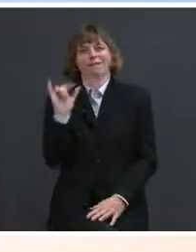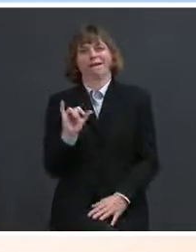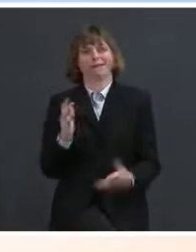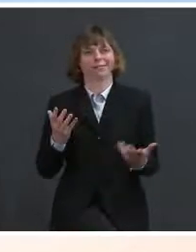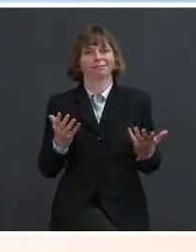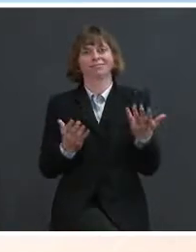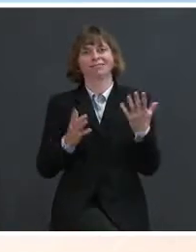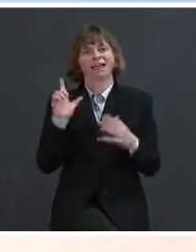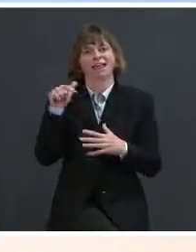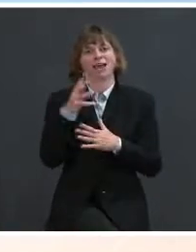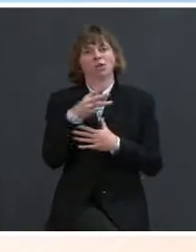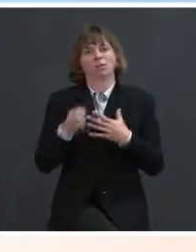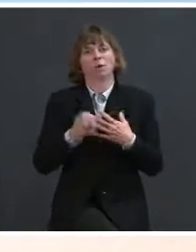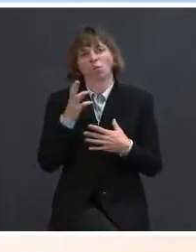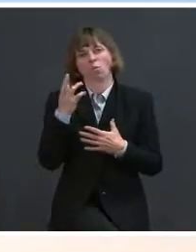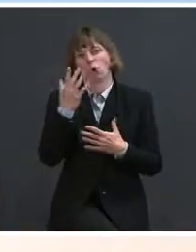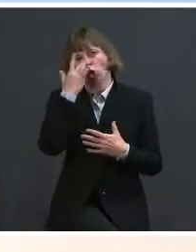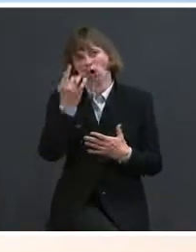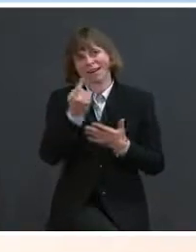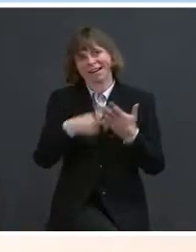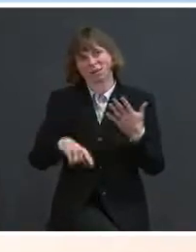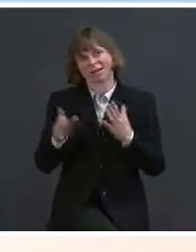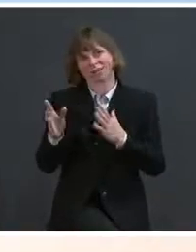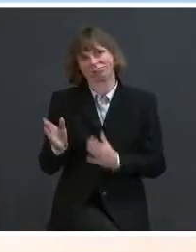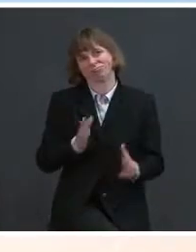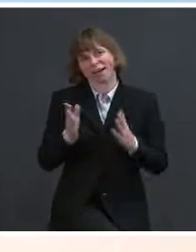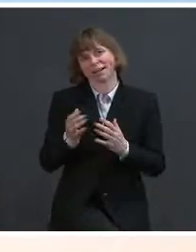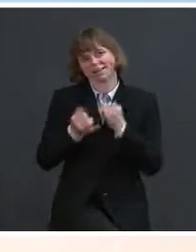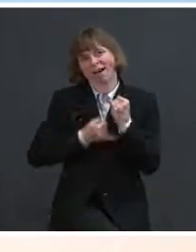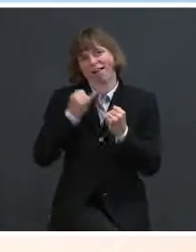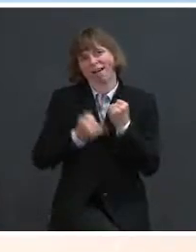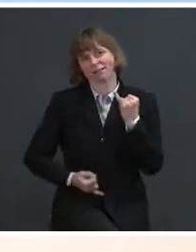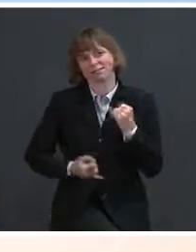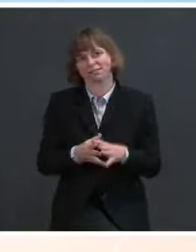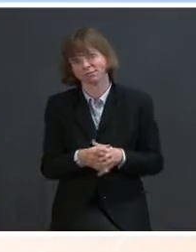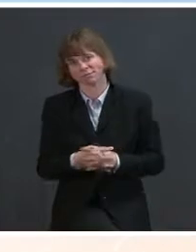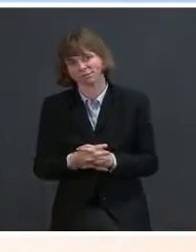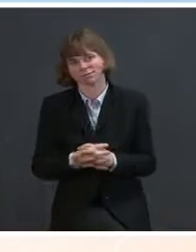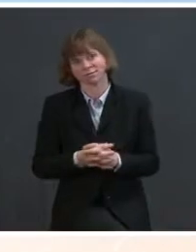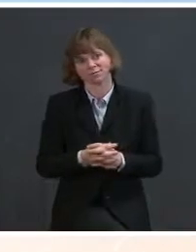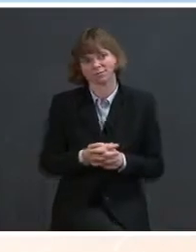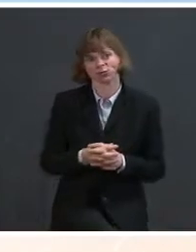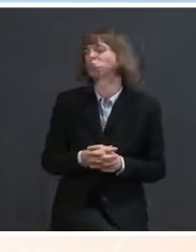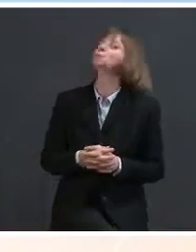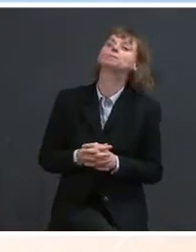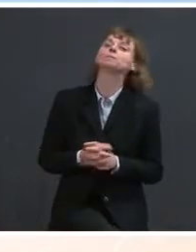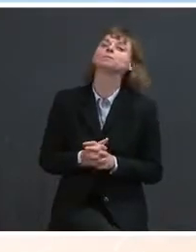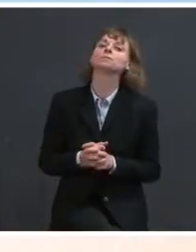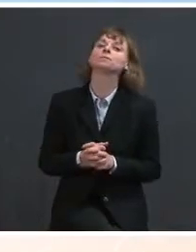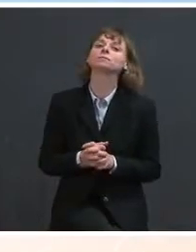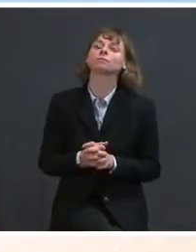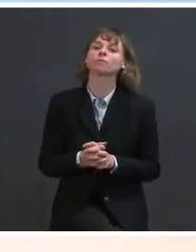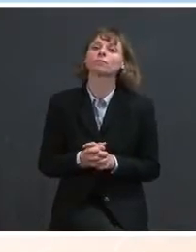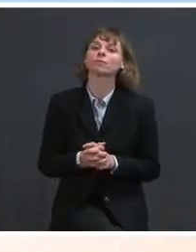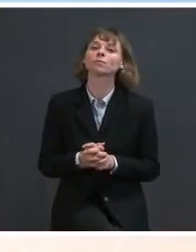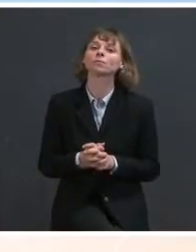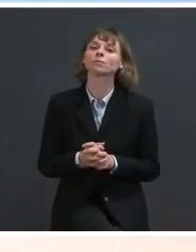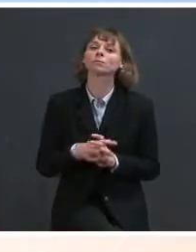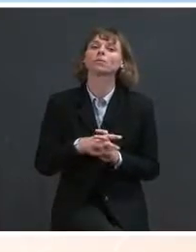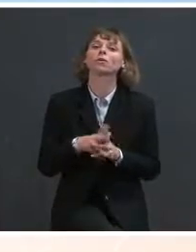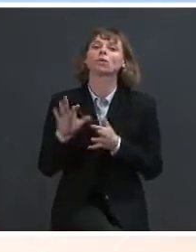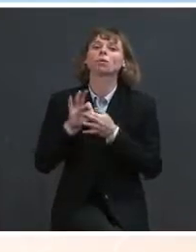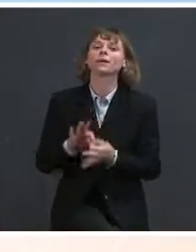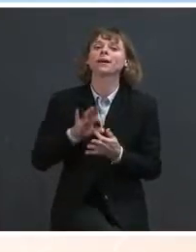in the weekend or early next week as it's being finalized. Go ahead. Yeah, following up on the earlier questions about July 4th, in order